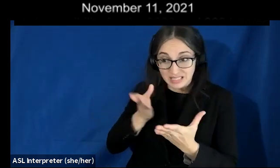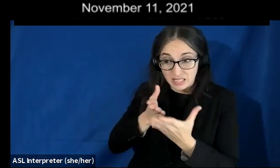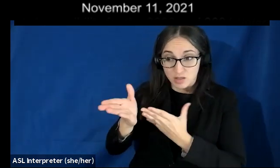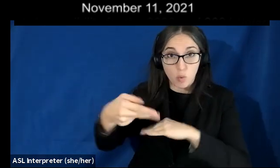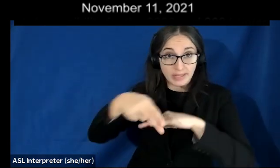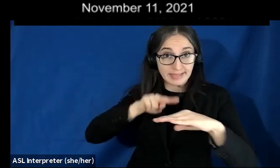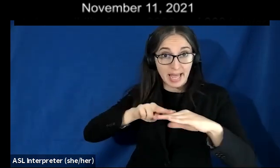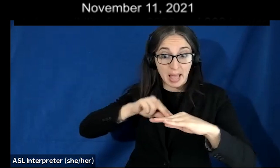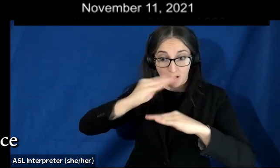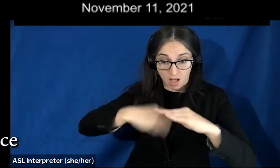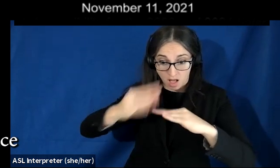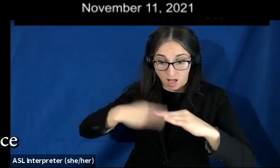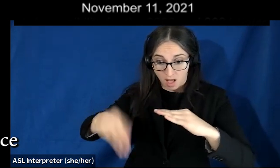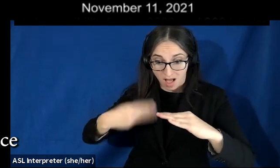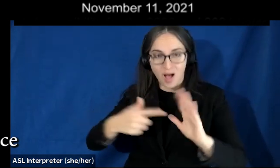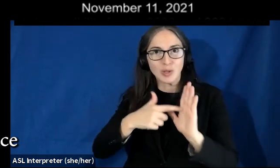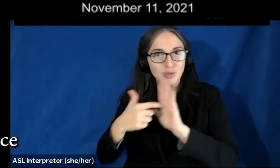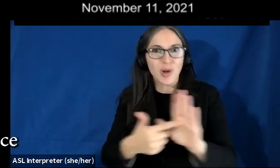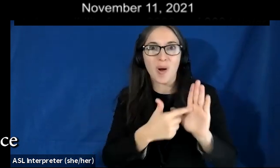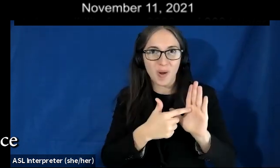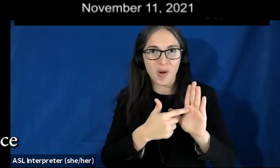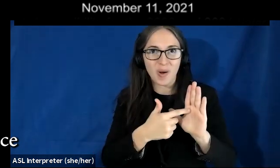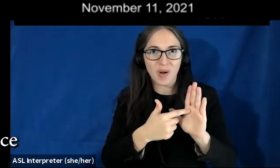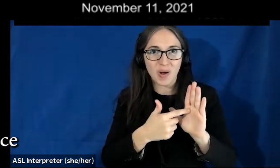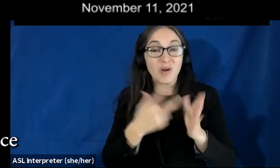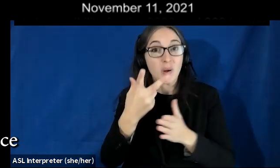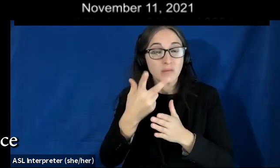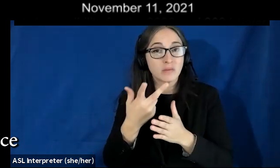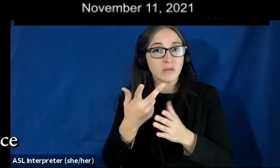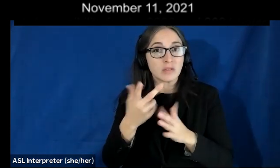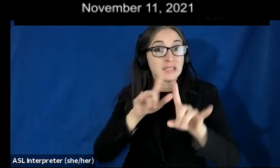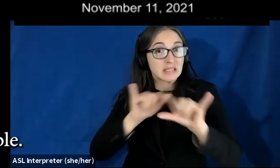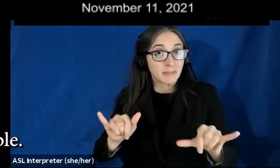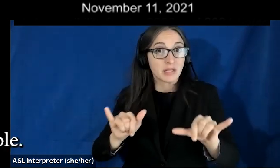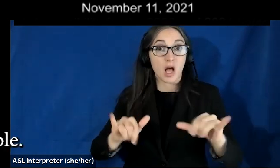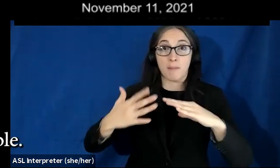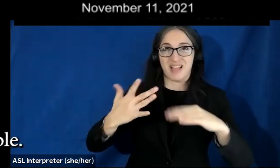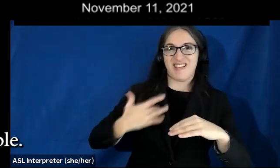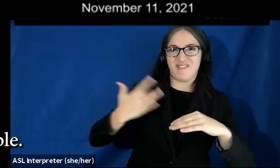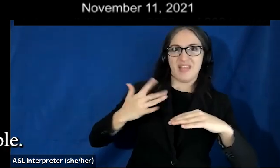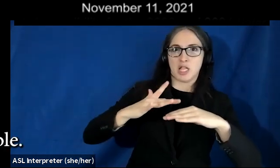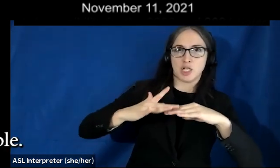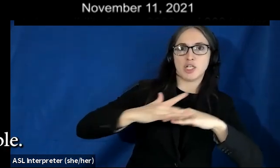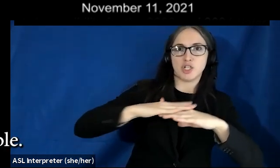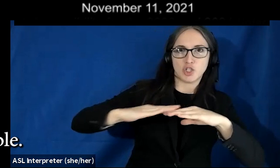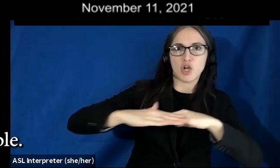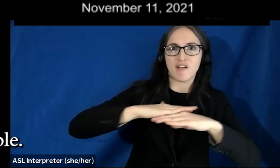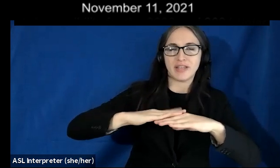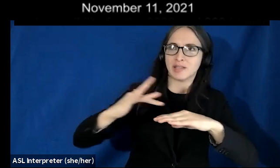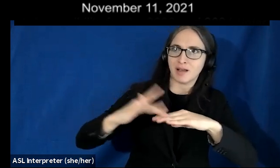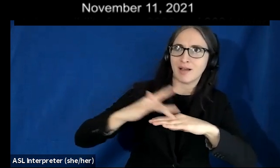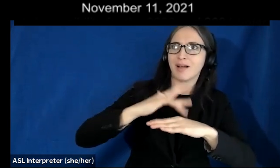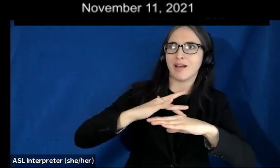the back, and both a surface difference occurs and the original of the magnet is